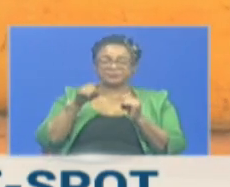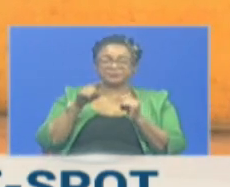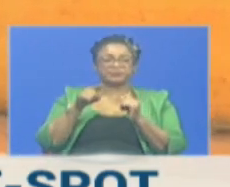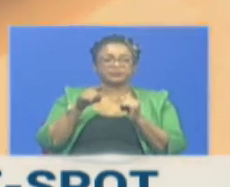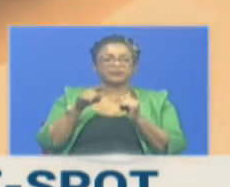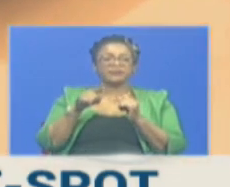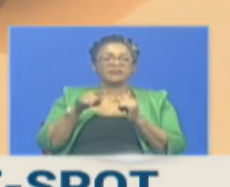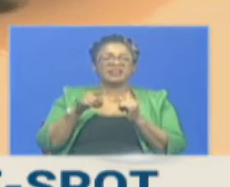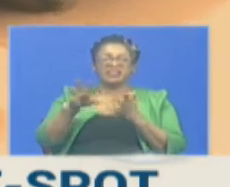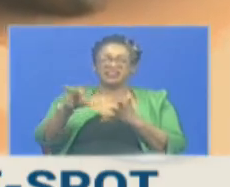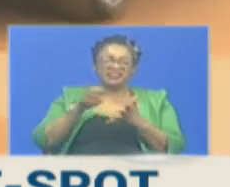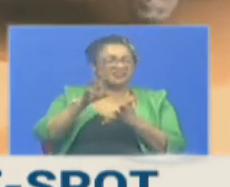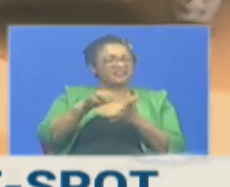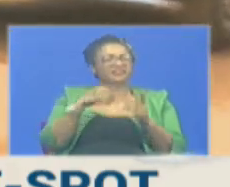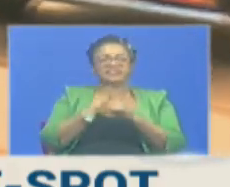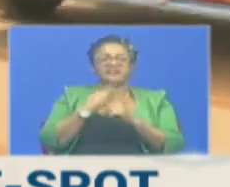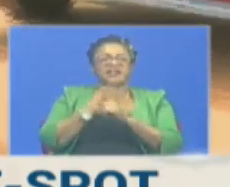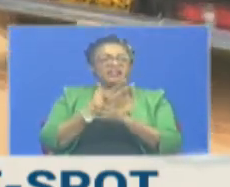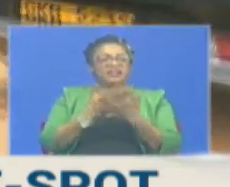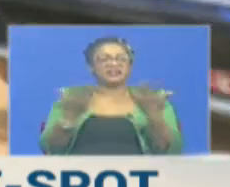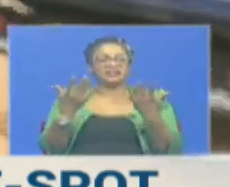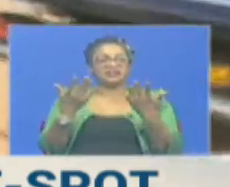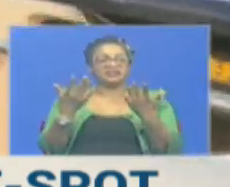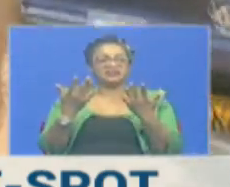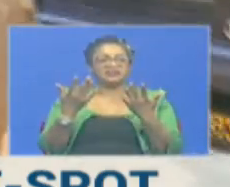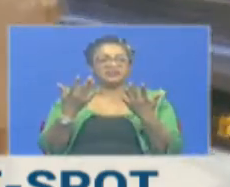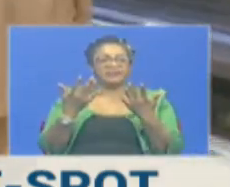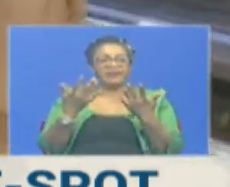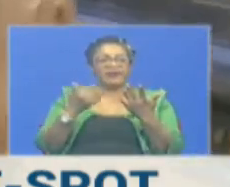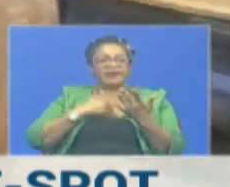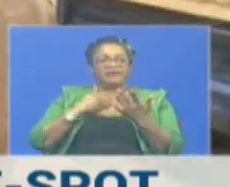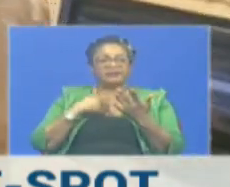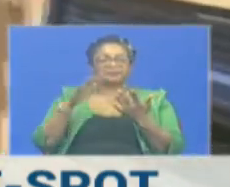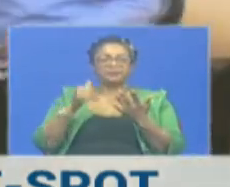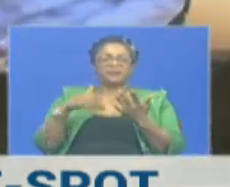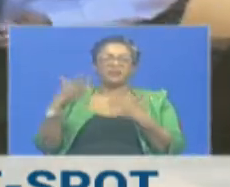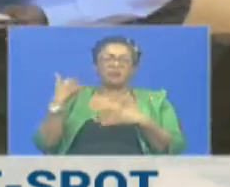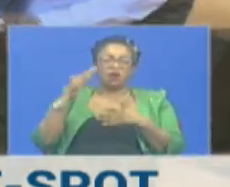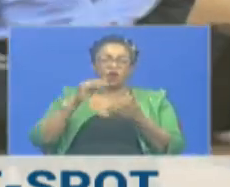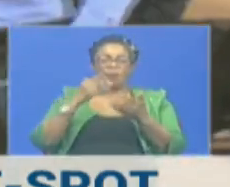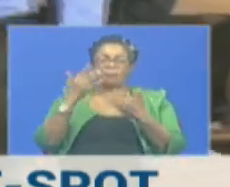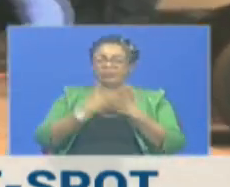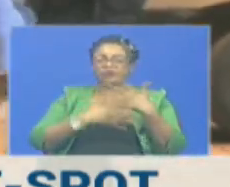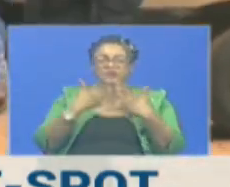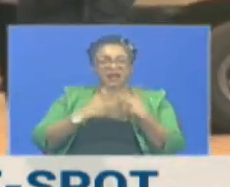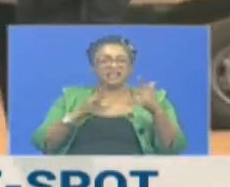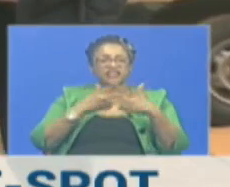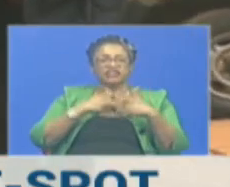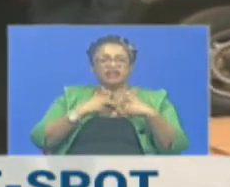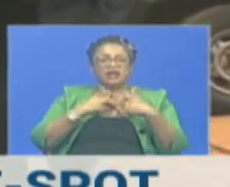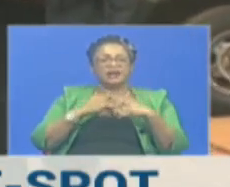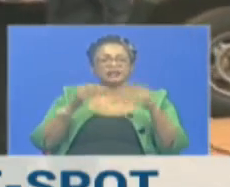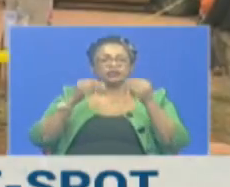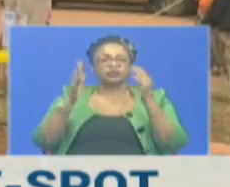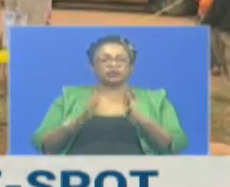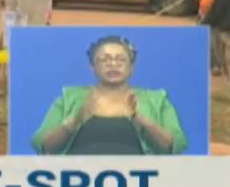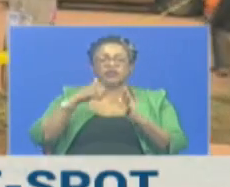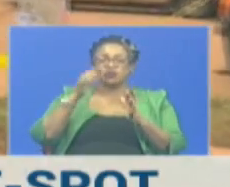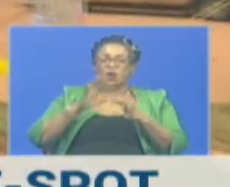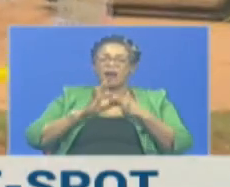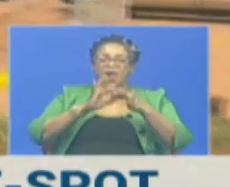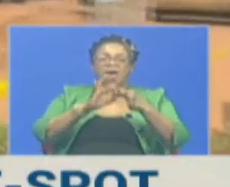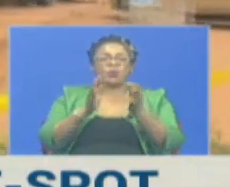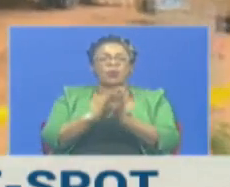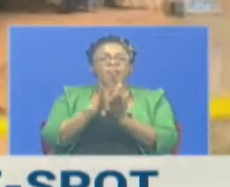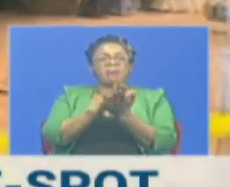electronic fraud cases are mostly run by current and former computer engineering students who often liars with bank